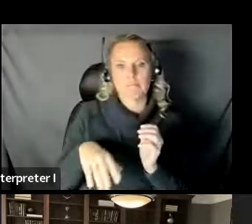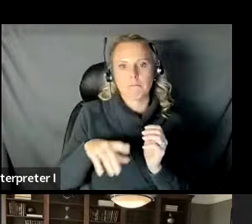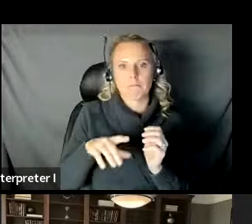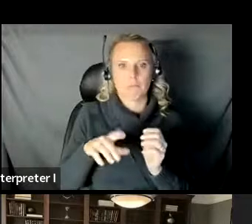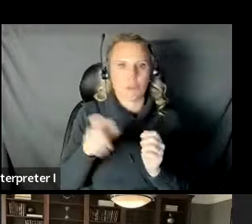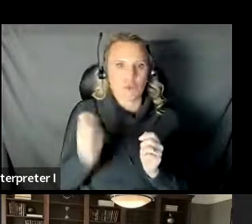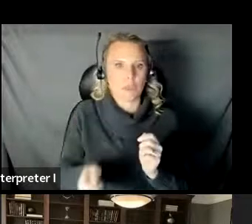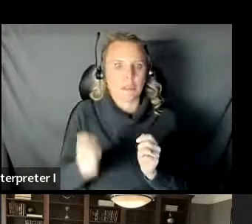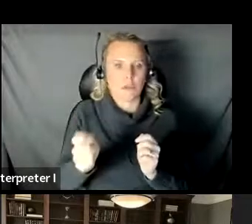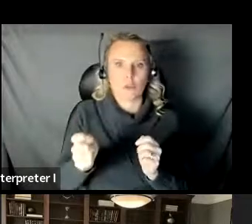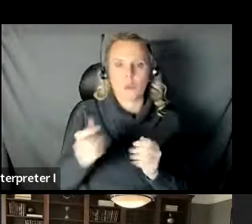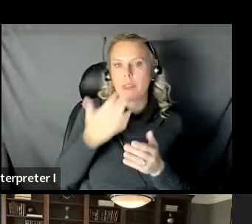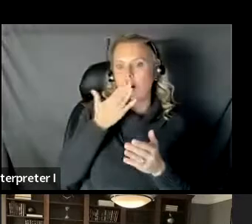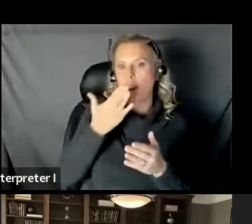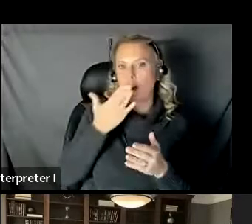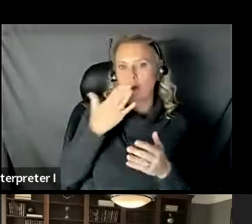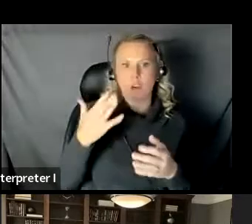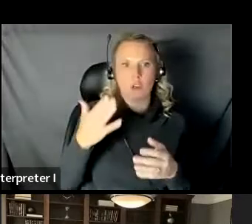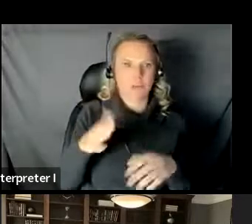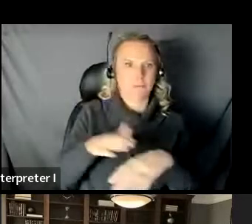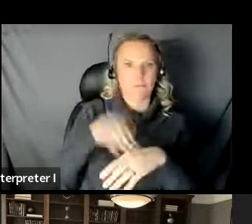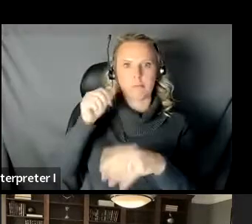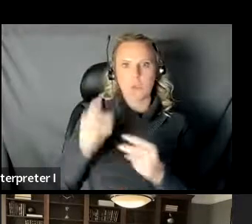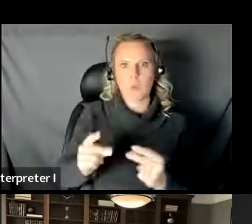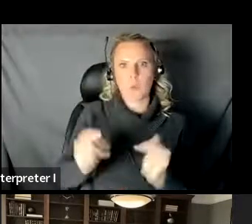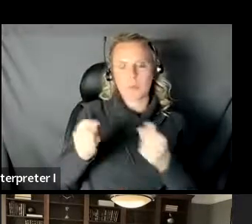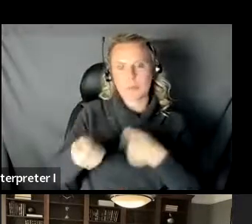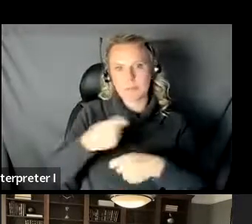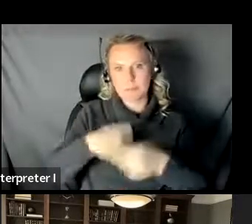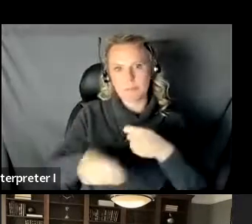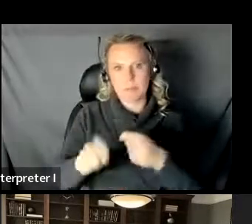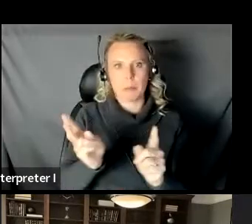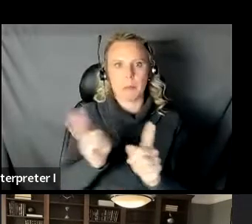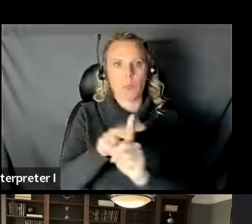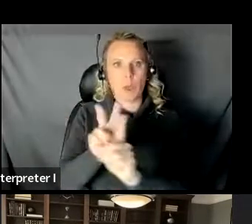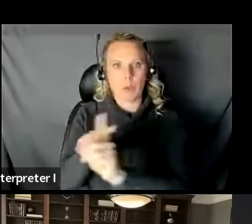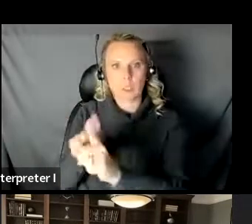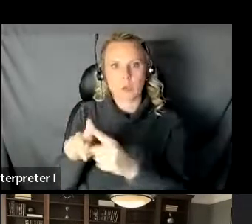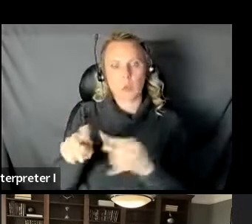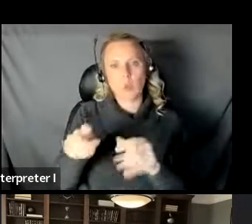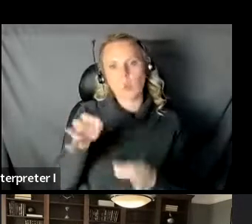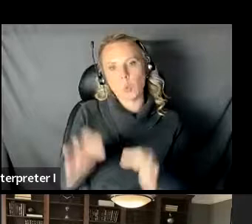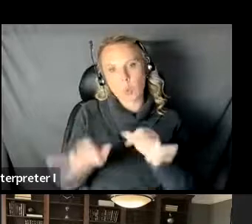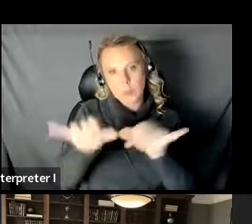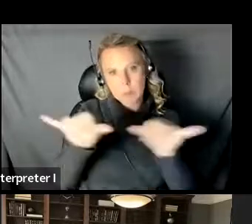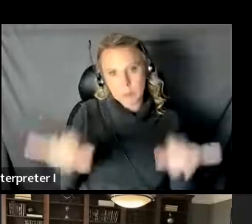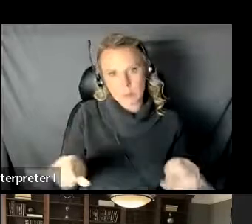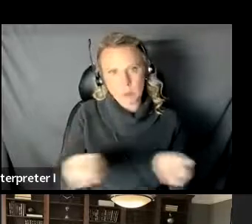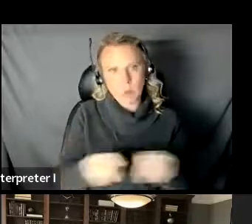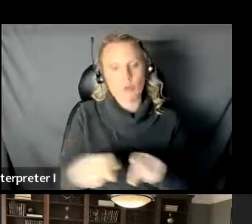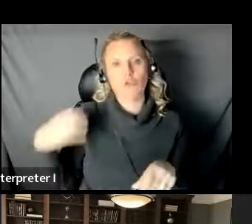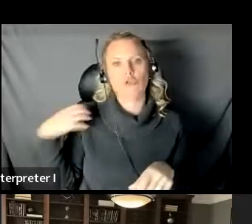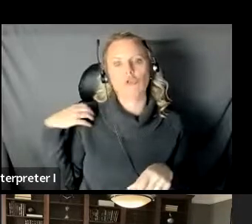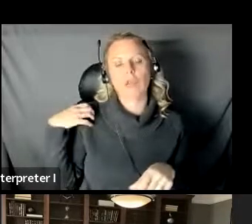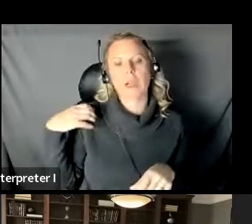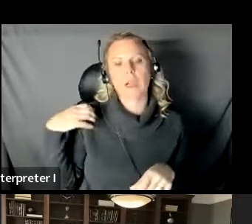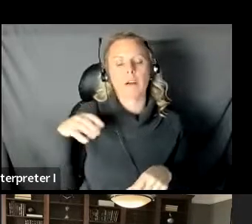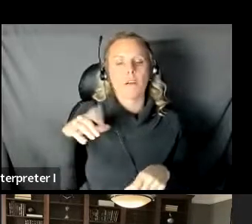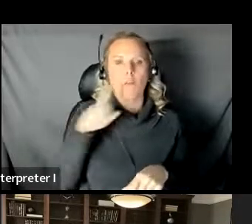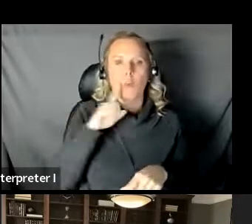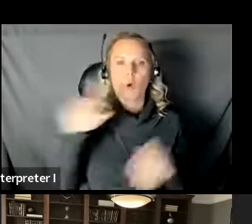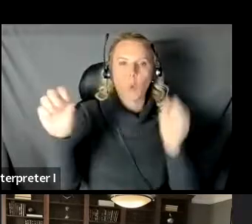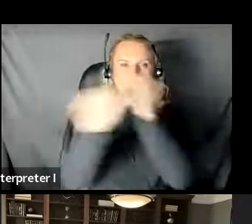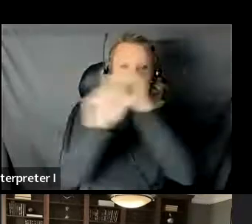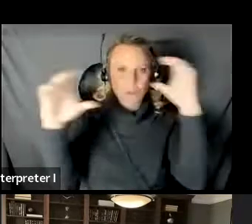for swift appointments to expand the capacity of our court system. I also want to thank you, Chairman Mendelson, for your vision